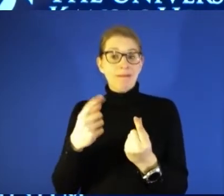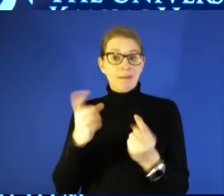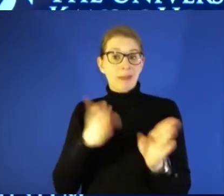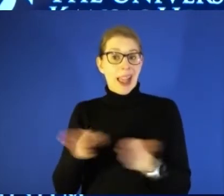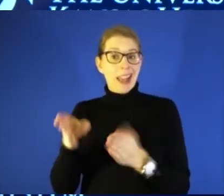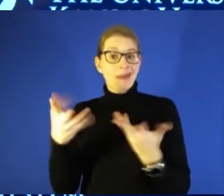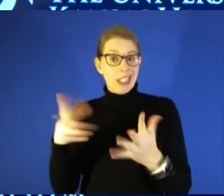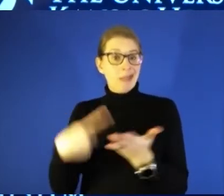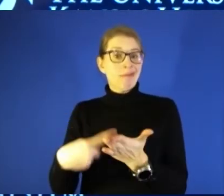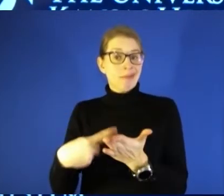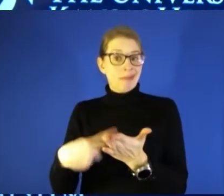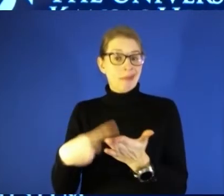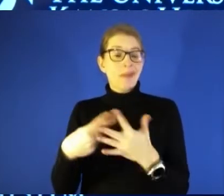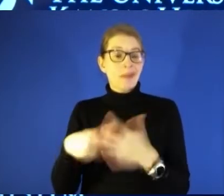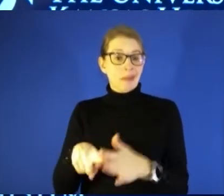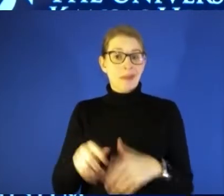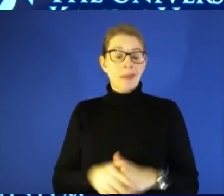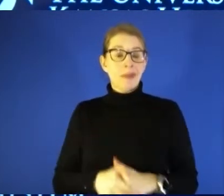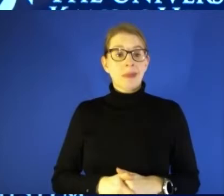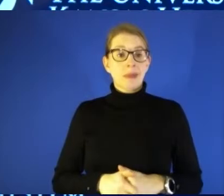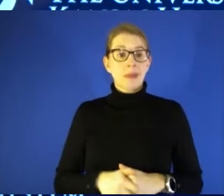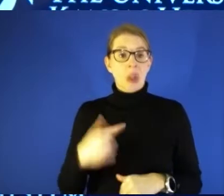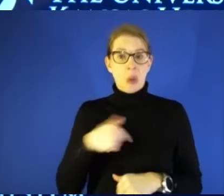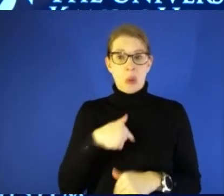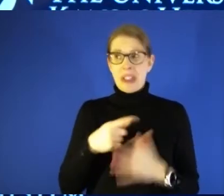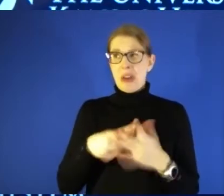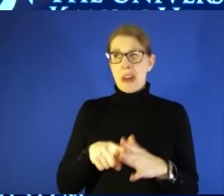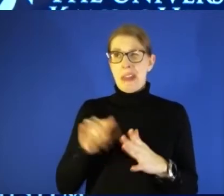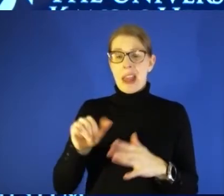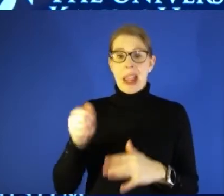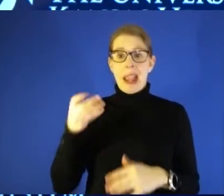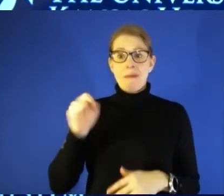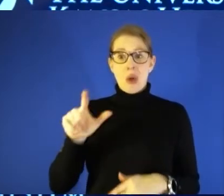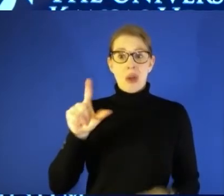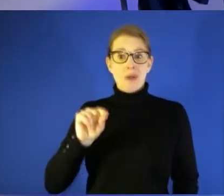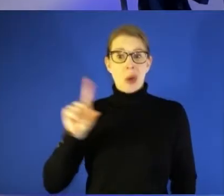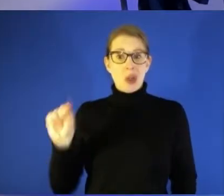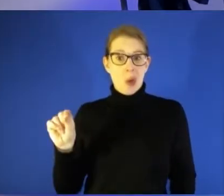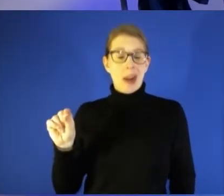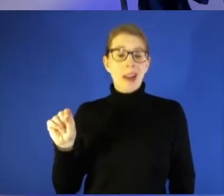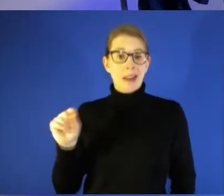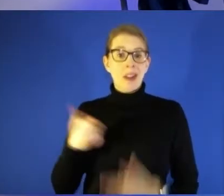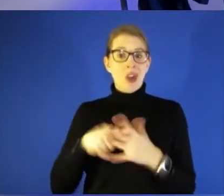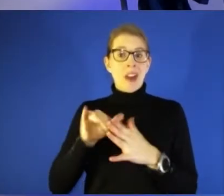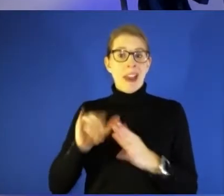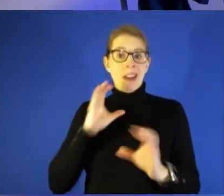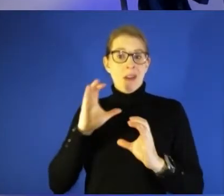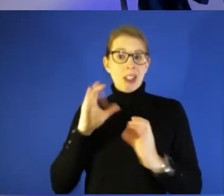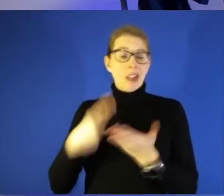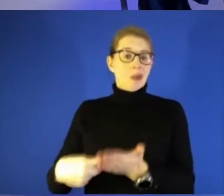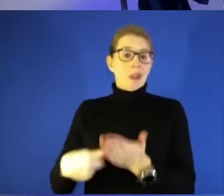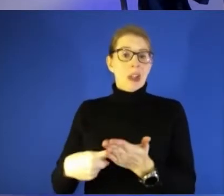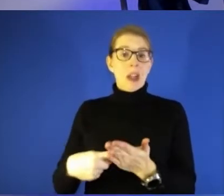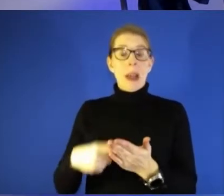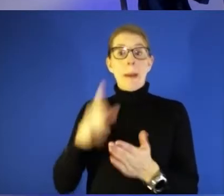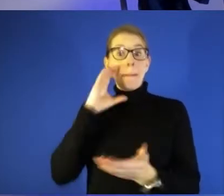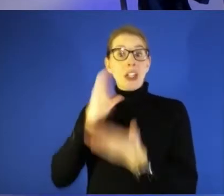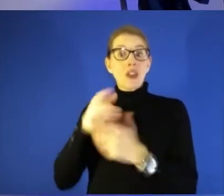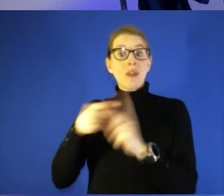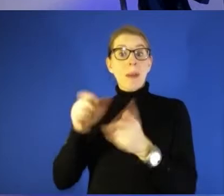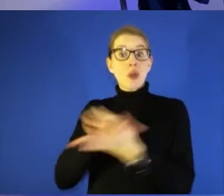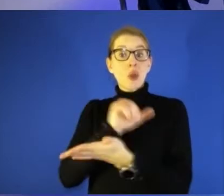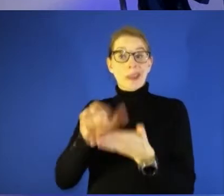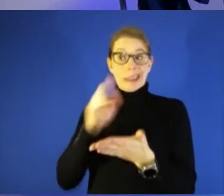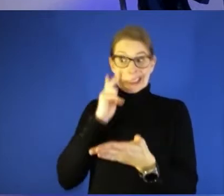morgue, we were having those conversations back in April of 2020. Well, that's what I was going to say, because we would see those images out of New York where we Yeah. would see